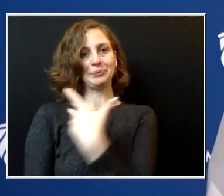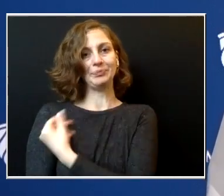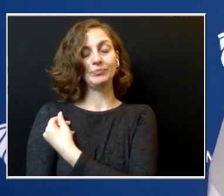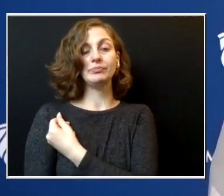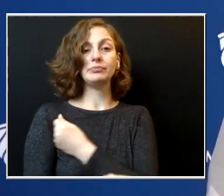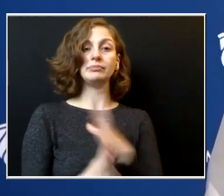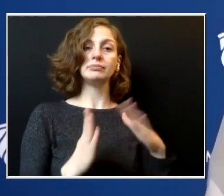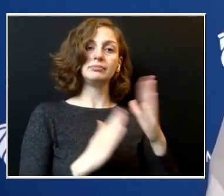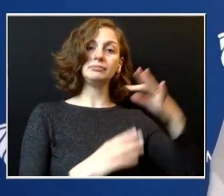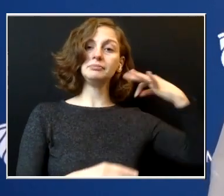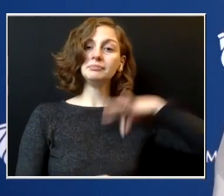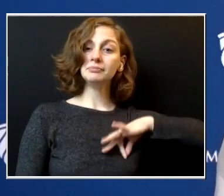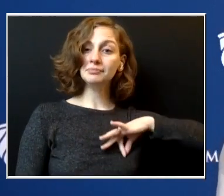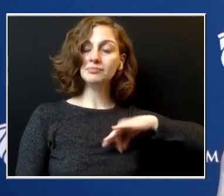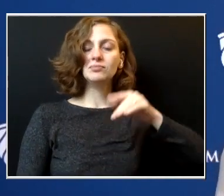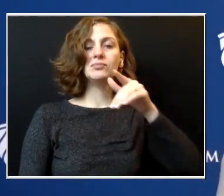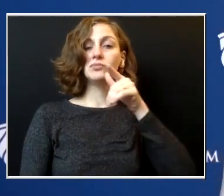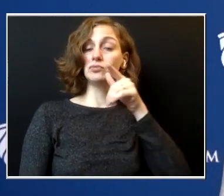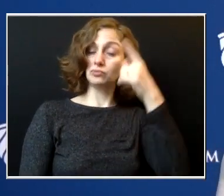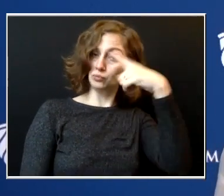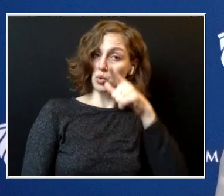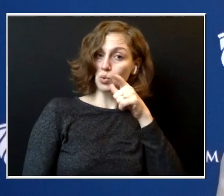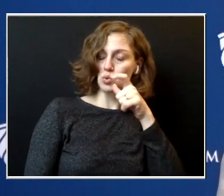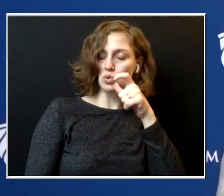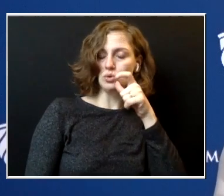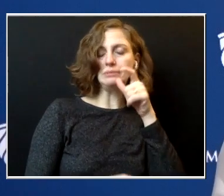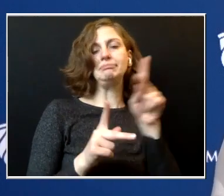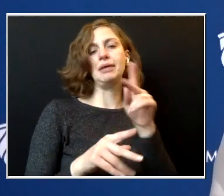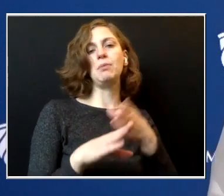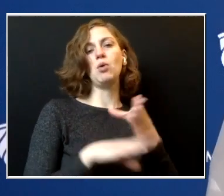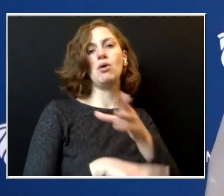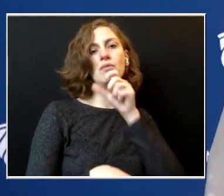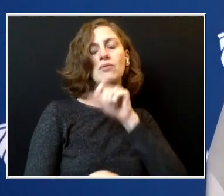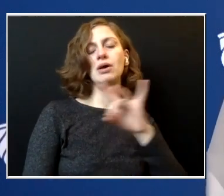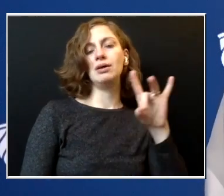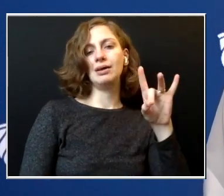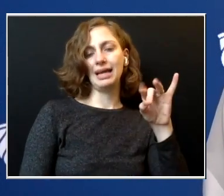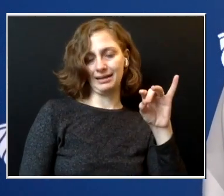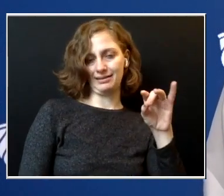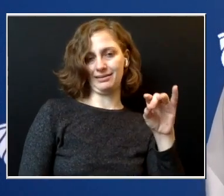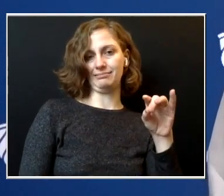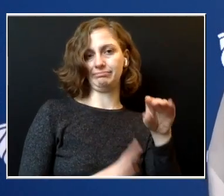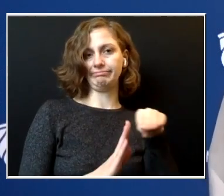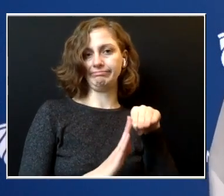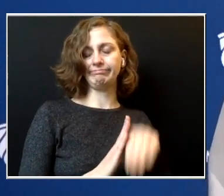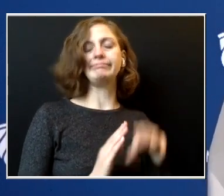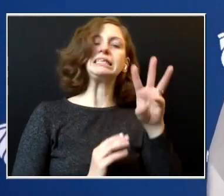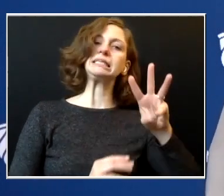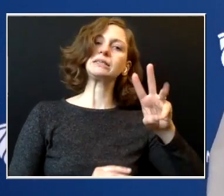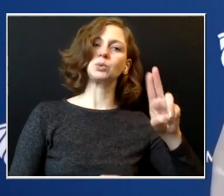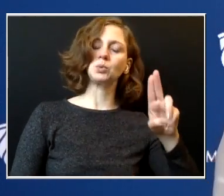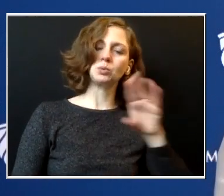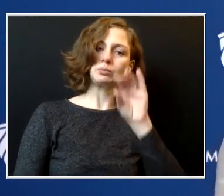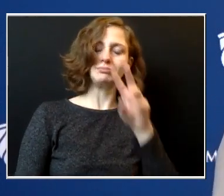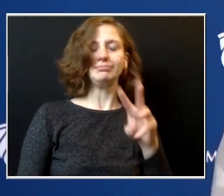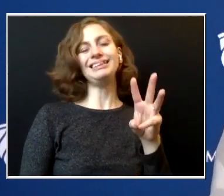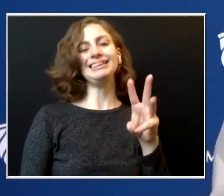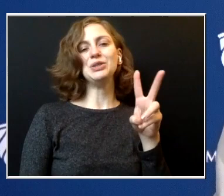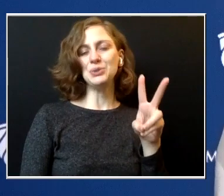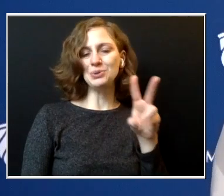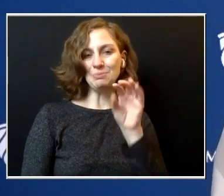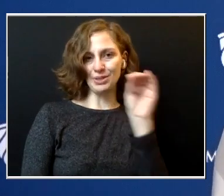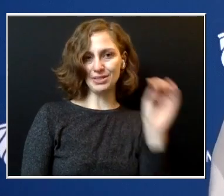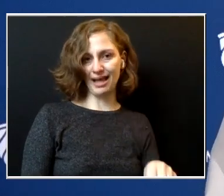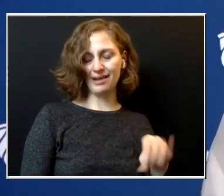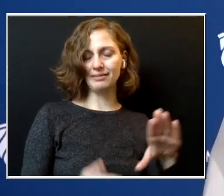over 80, and they saw a decrease of 62% of of deaths. But there were also benefits in